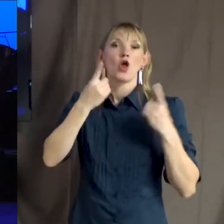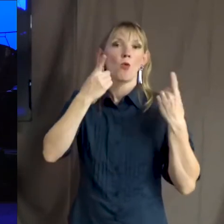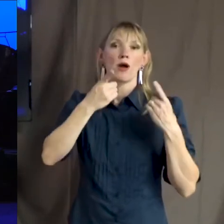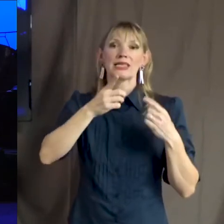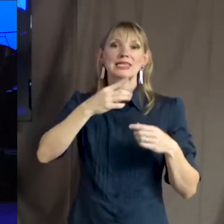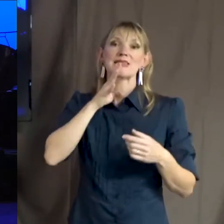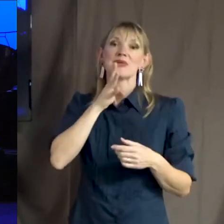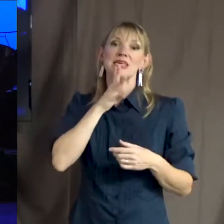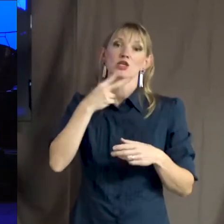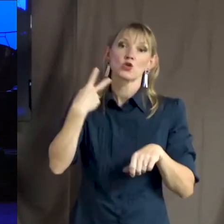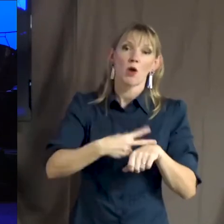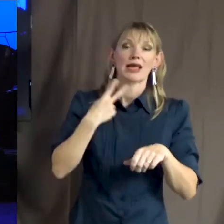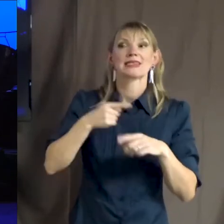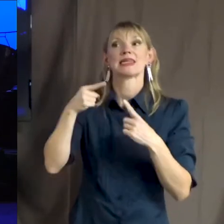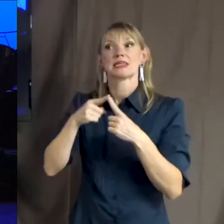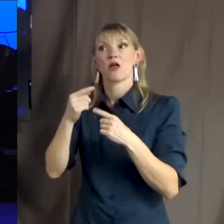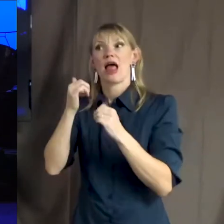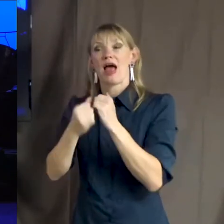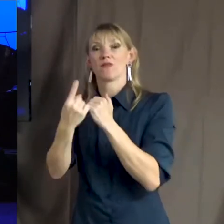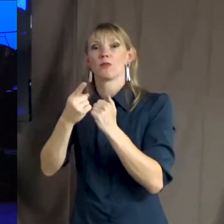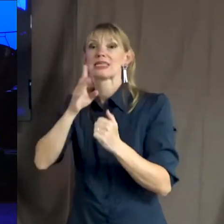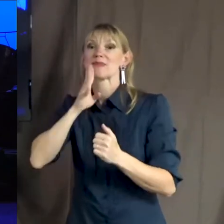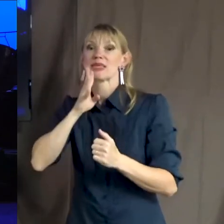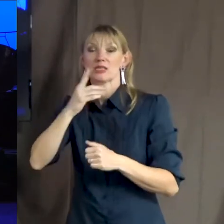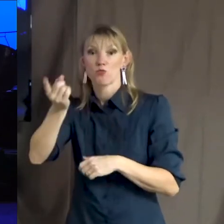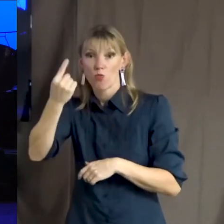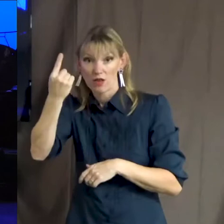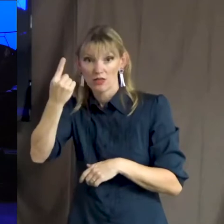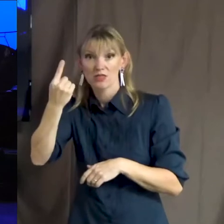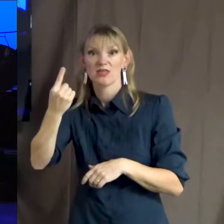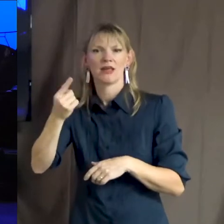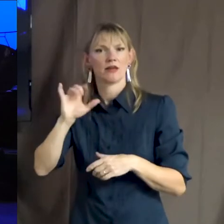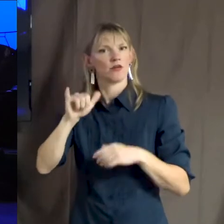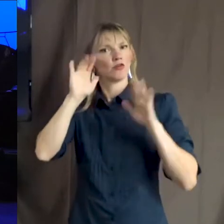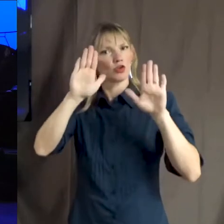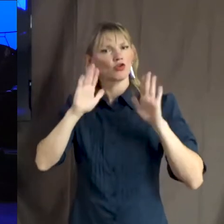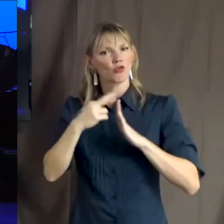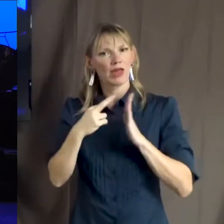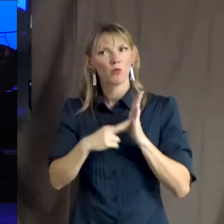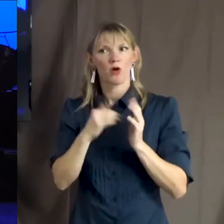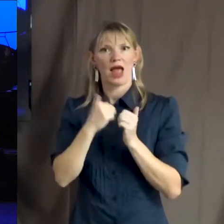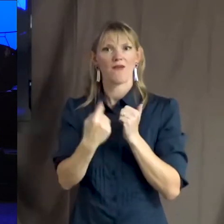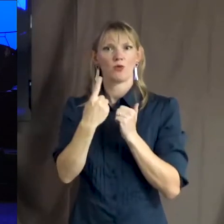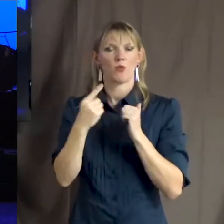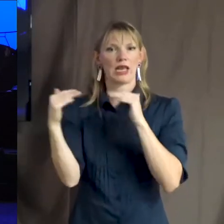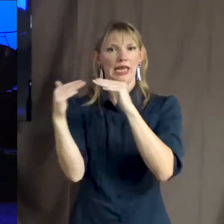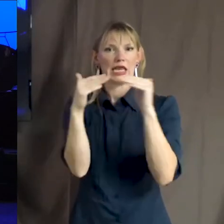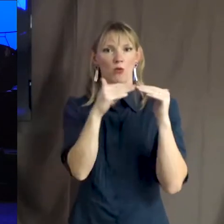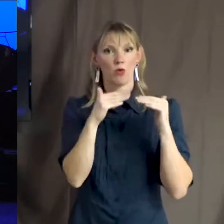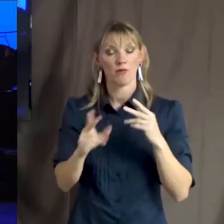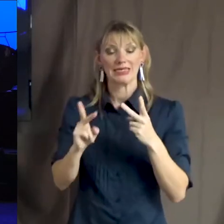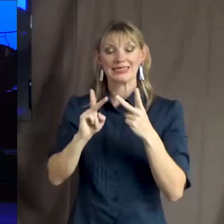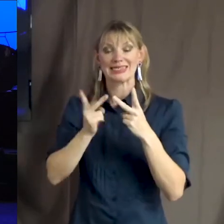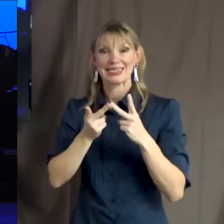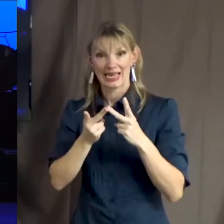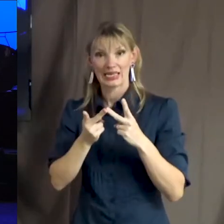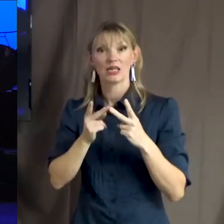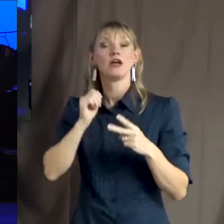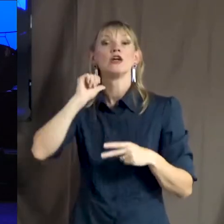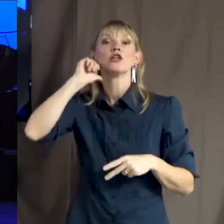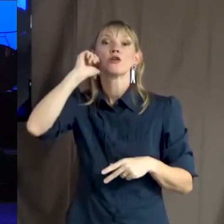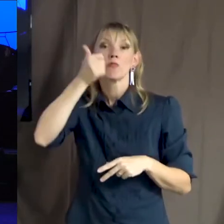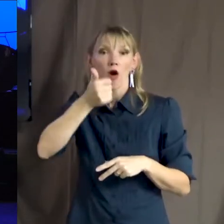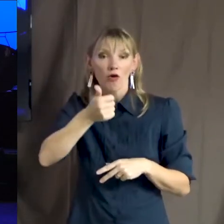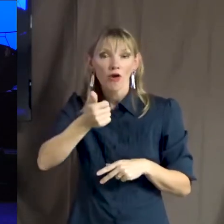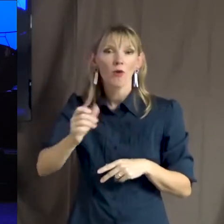at the conference. Great rule. Everybody feels they're treated fairly. Second, tomorrow is